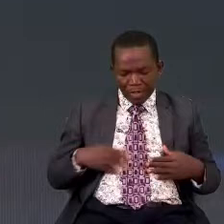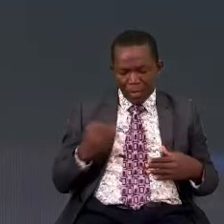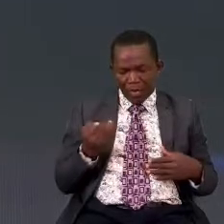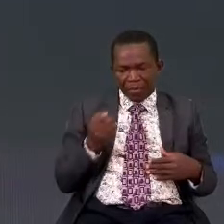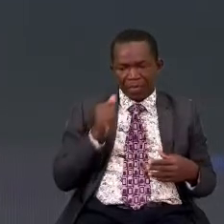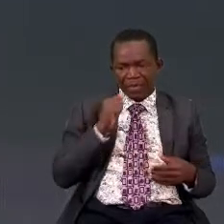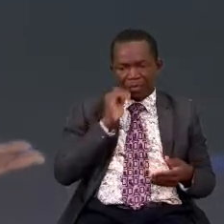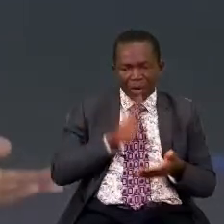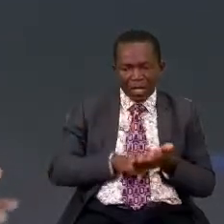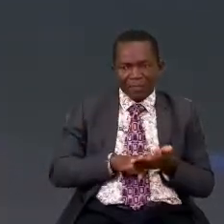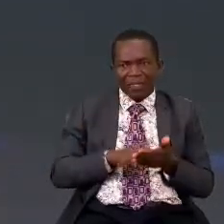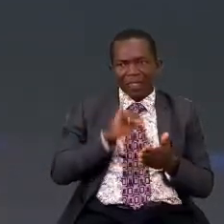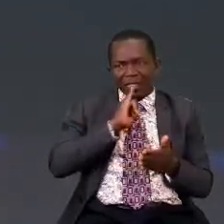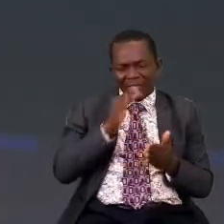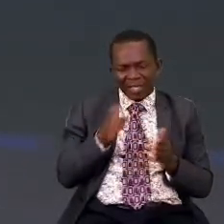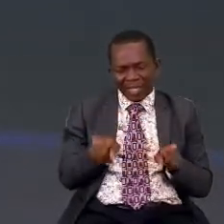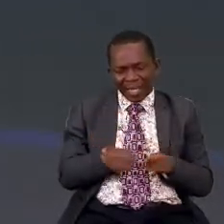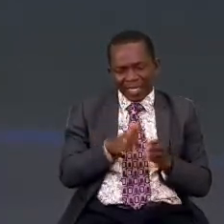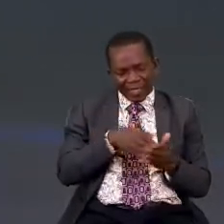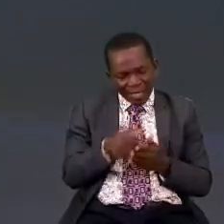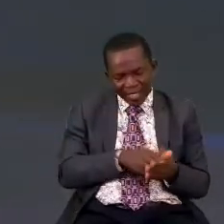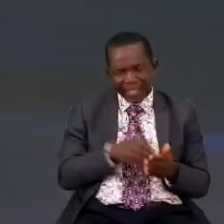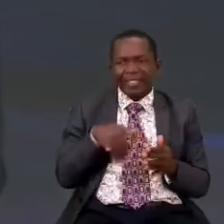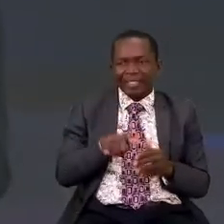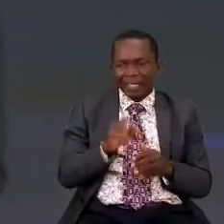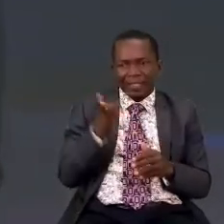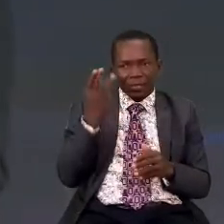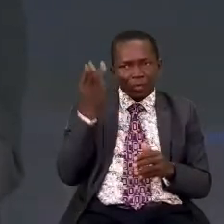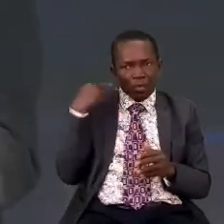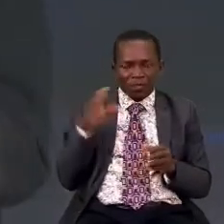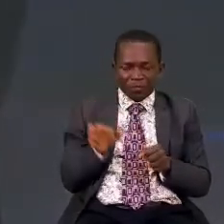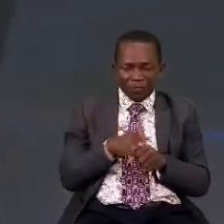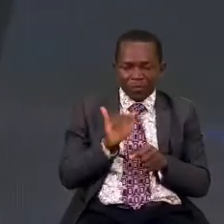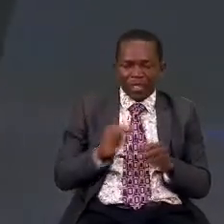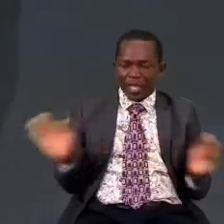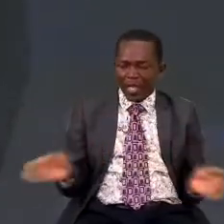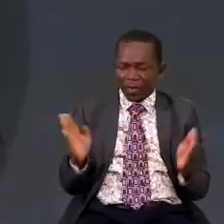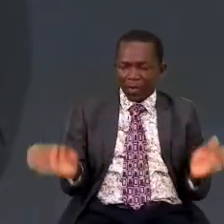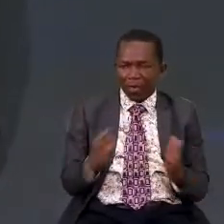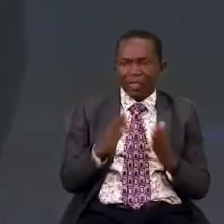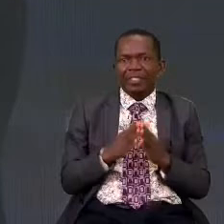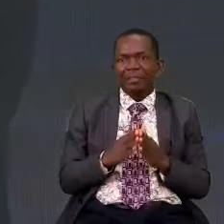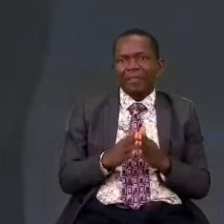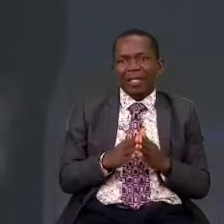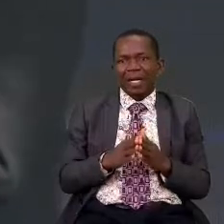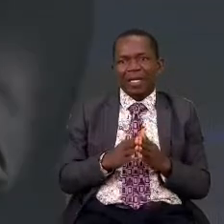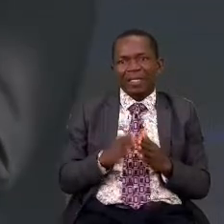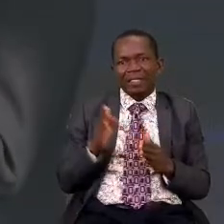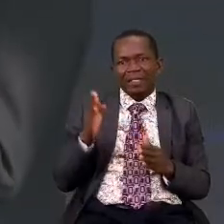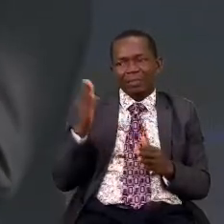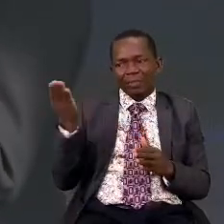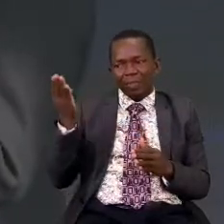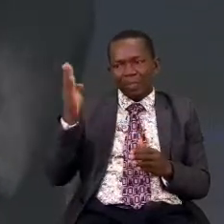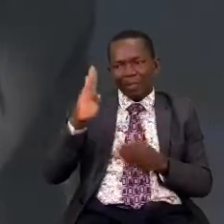does not support this expectation of looking for a child at this age, yet he was fully persuaded.